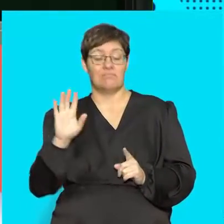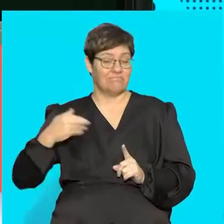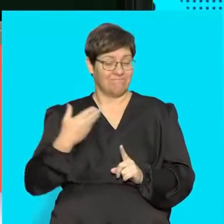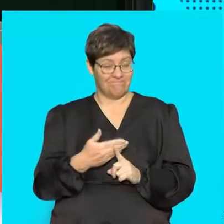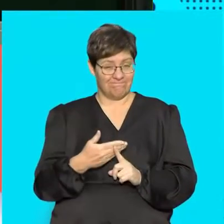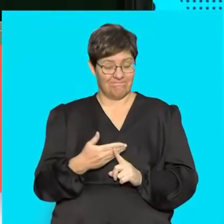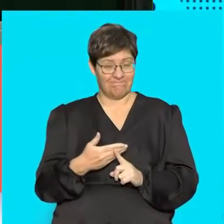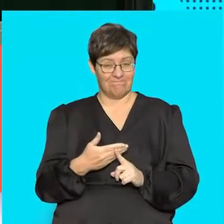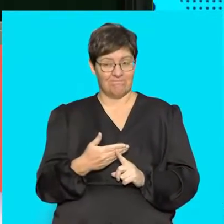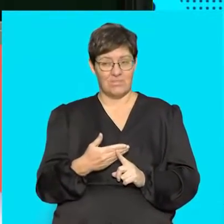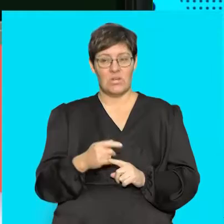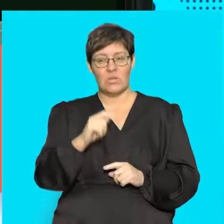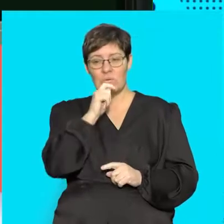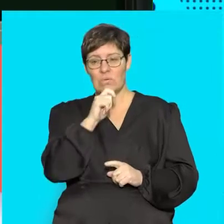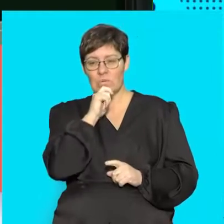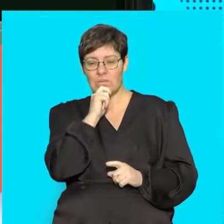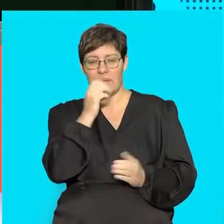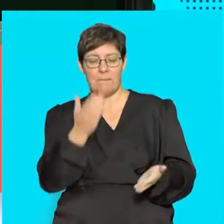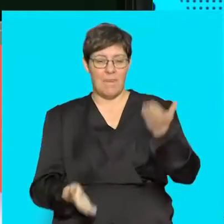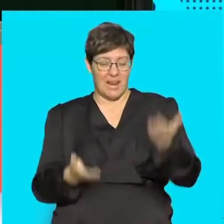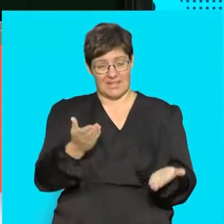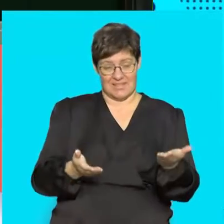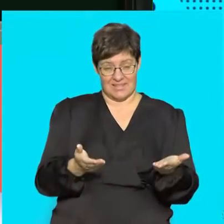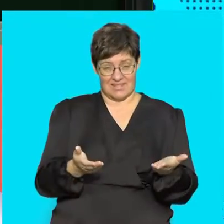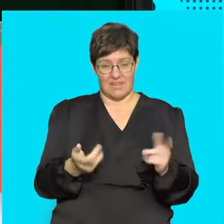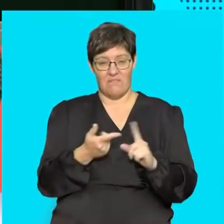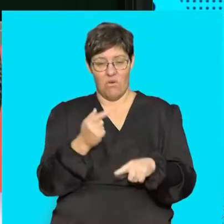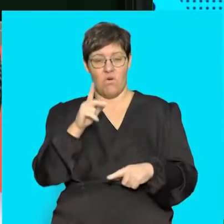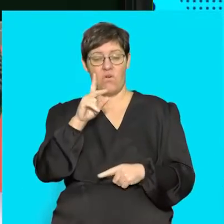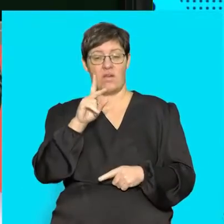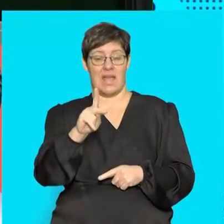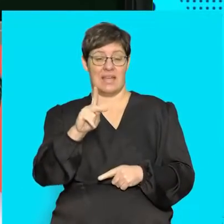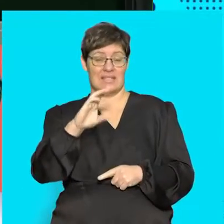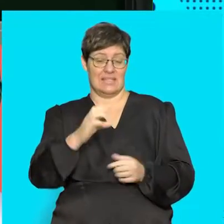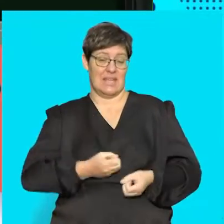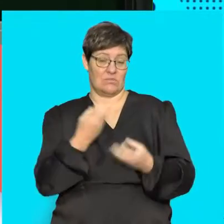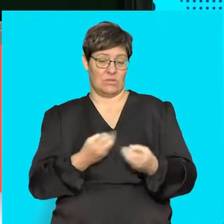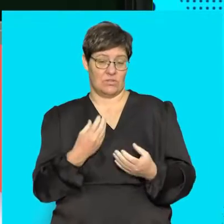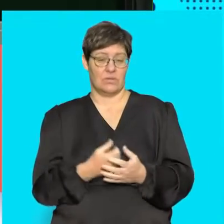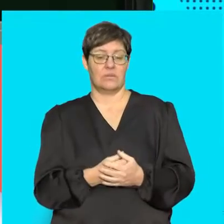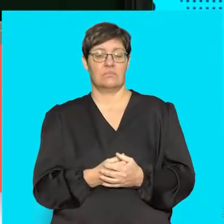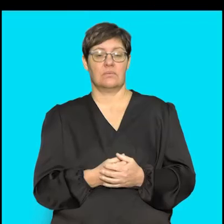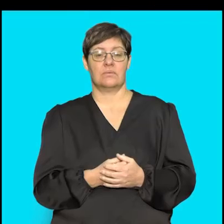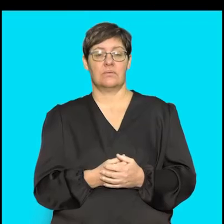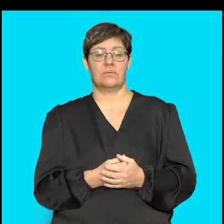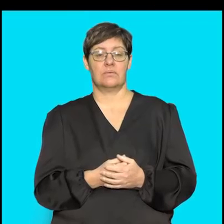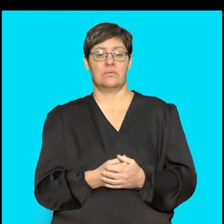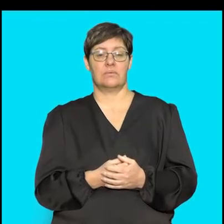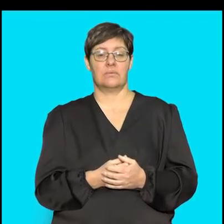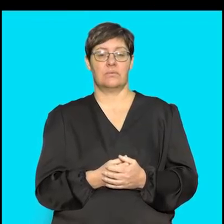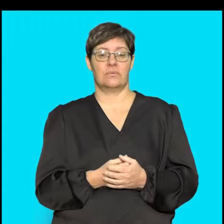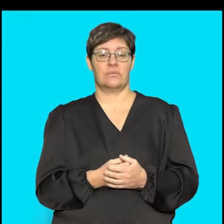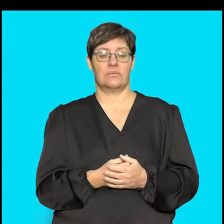in terms of using our balanced equation for Kc expression.